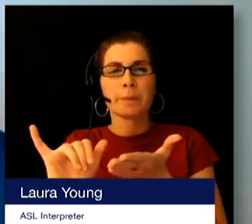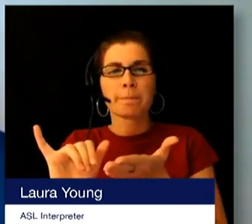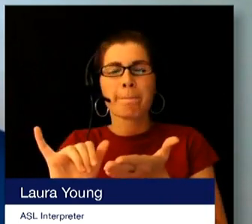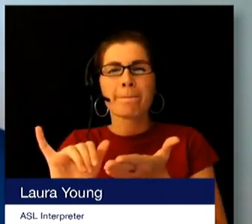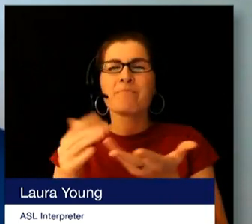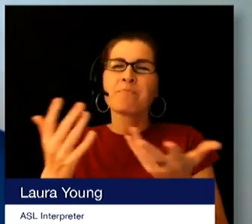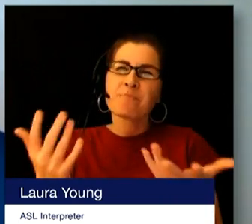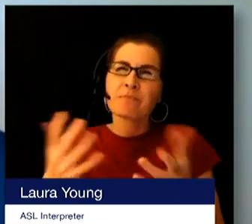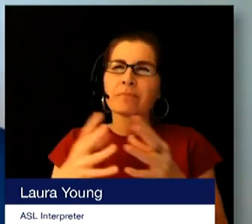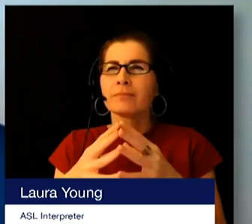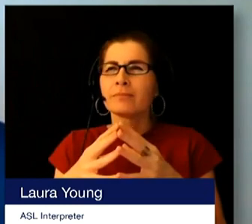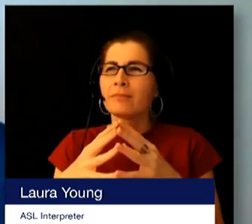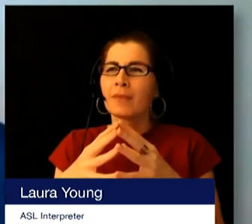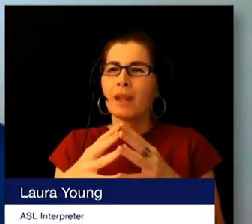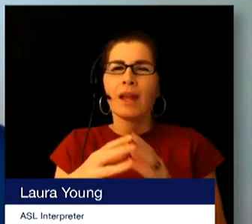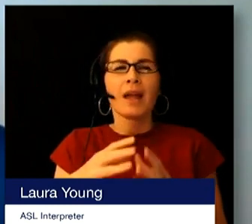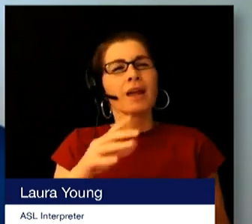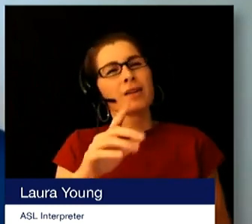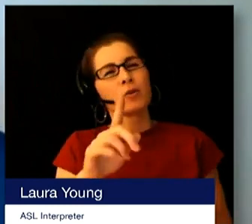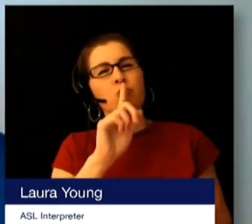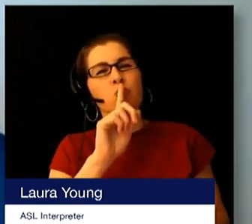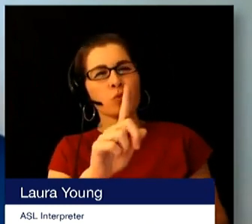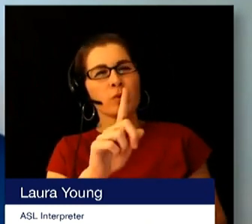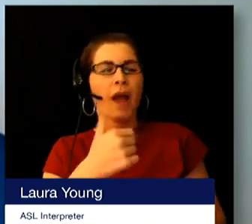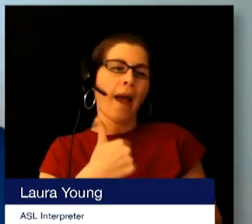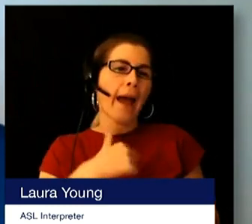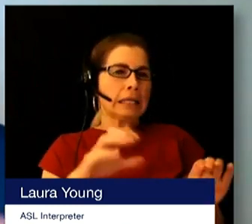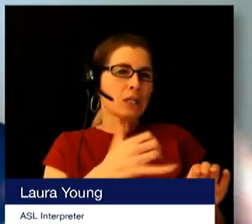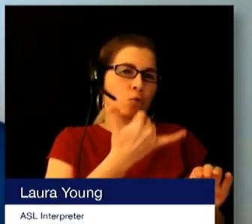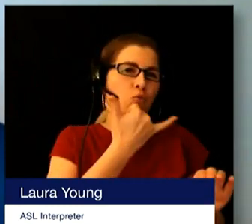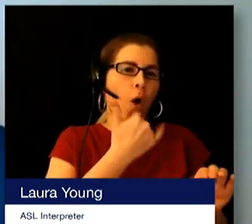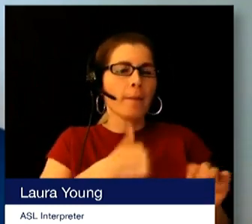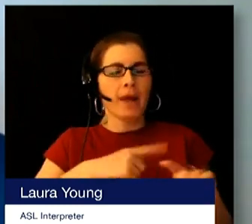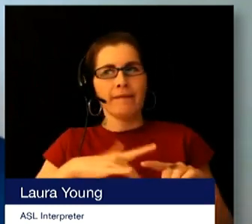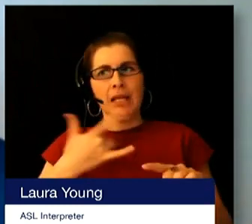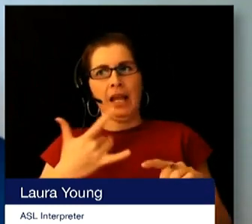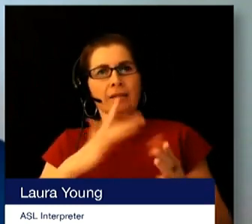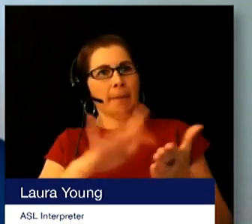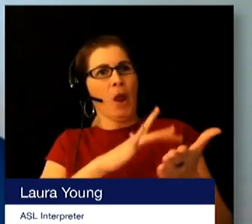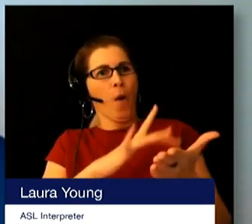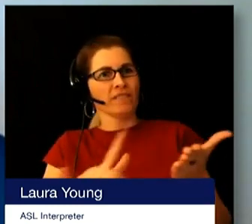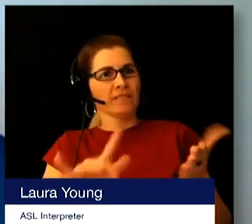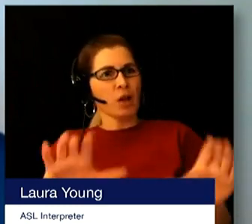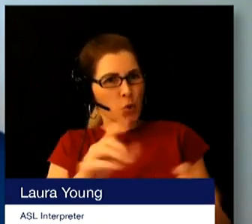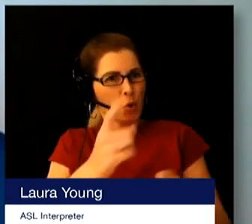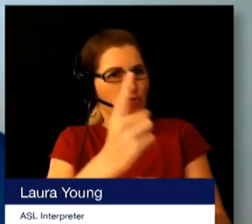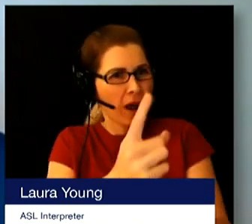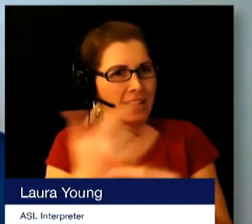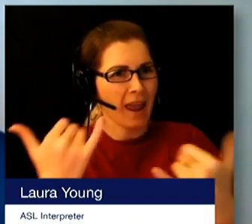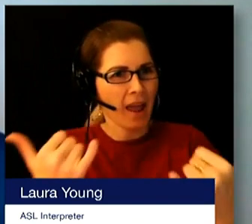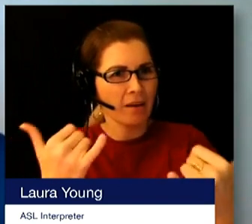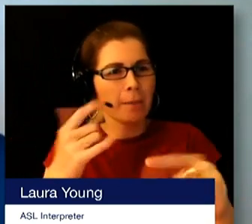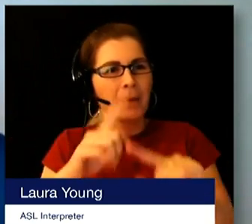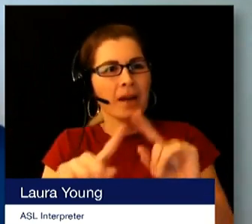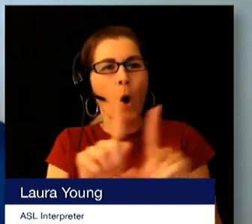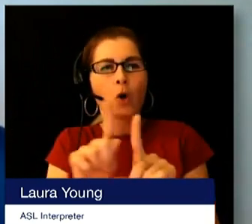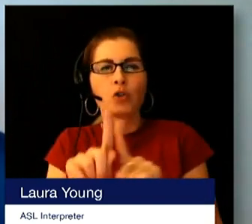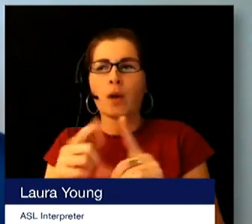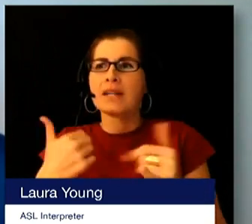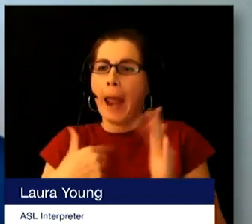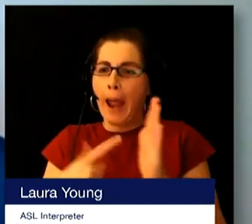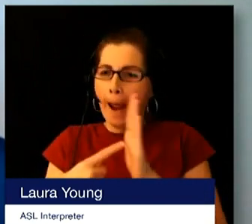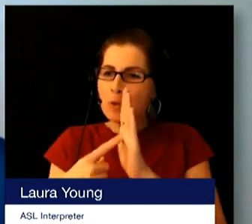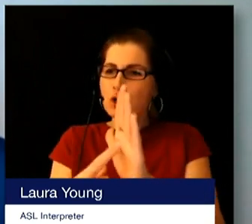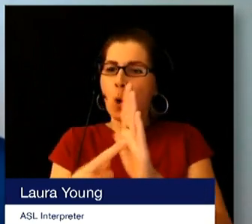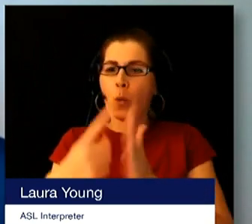only making right what was wrong at one time, but that individual going out and being that light, showing what a second chance can